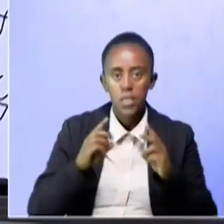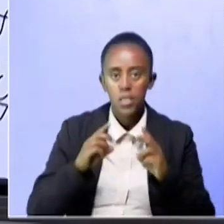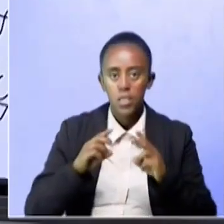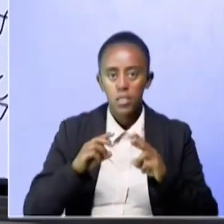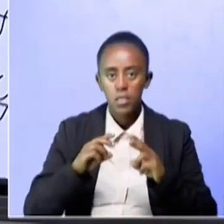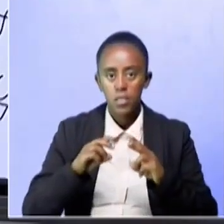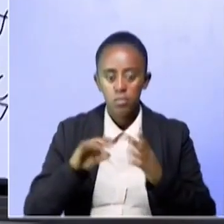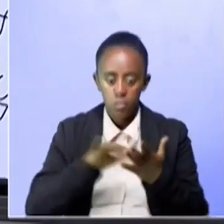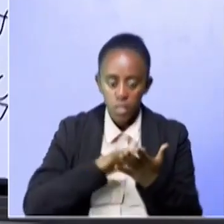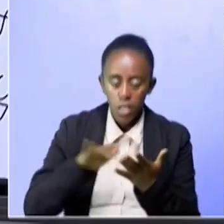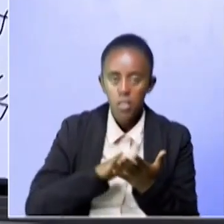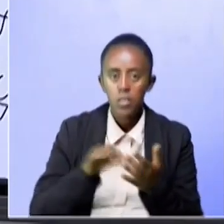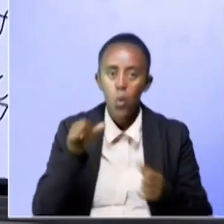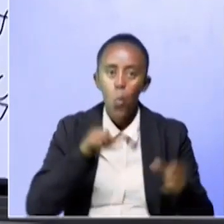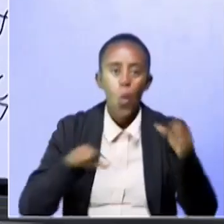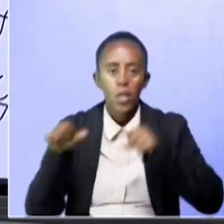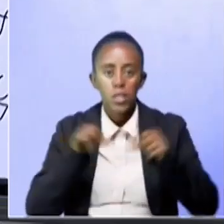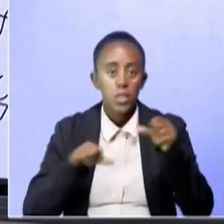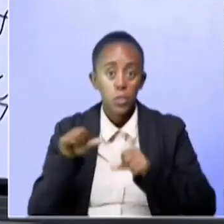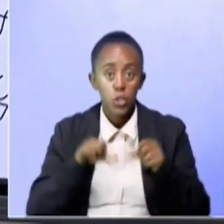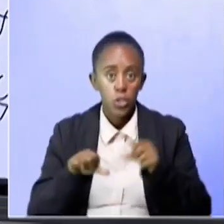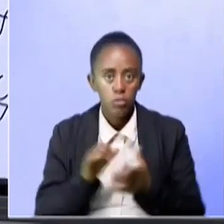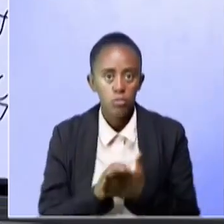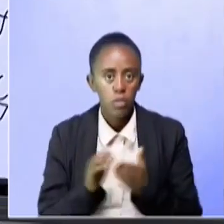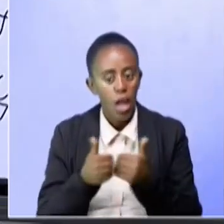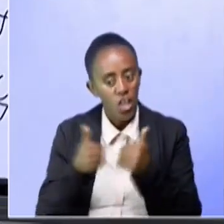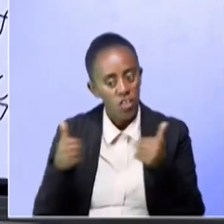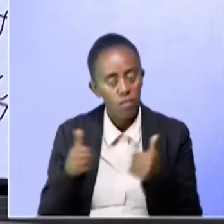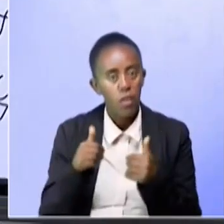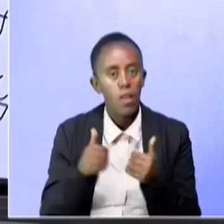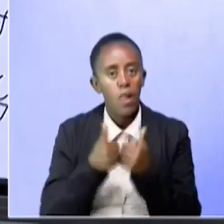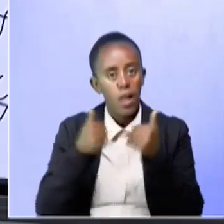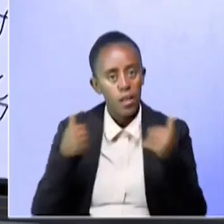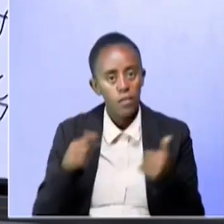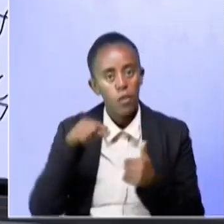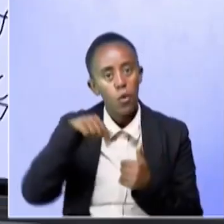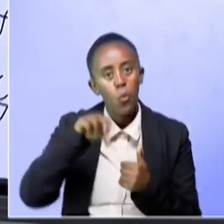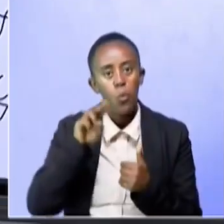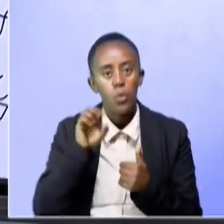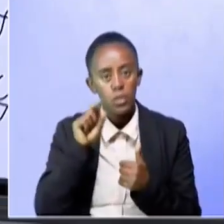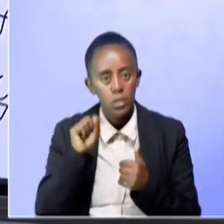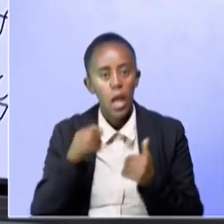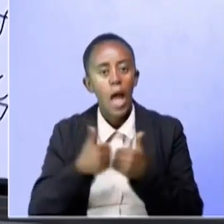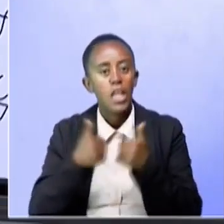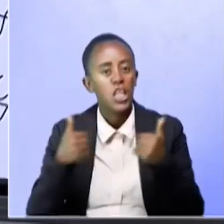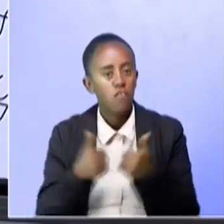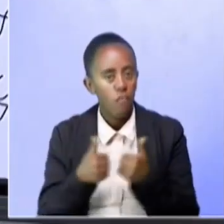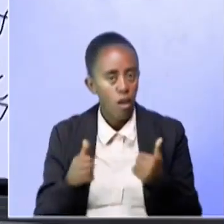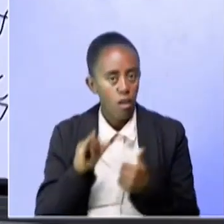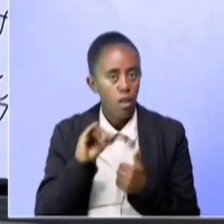their contribution. Quests, identifying. Quest means that is identifying.